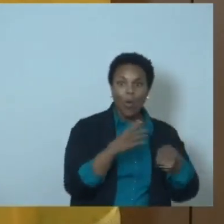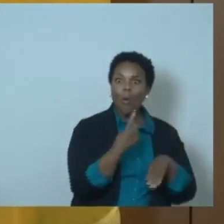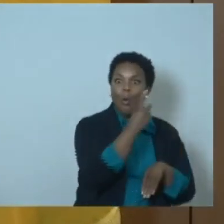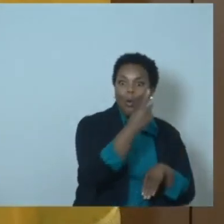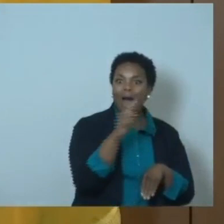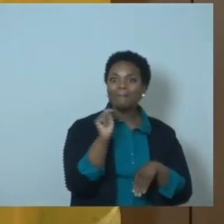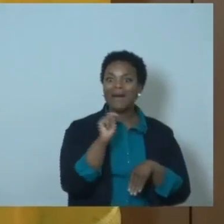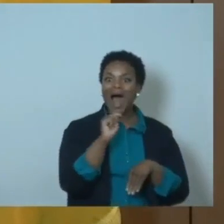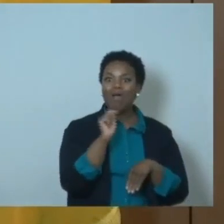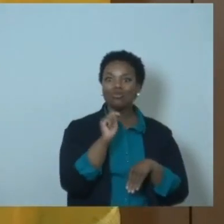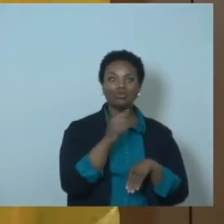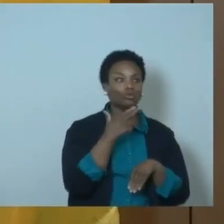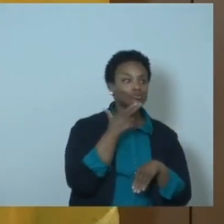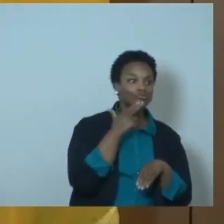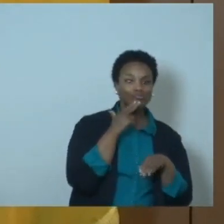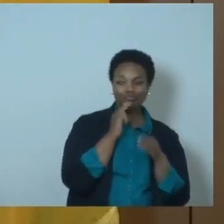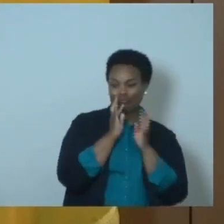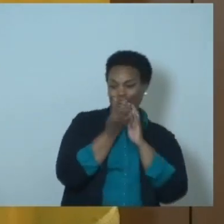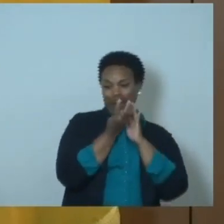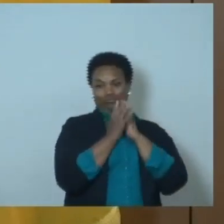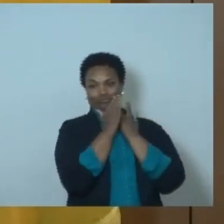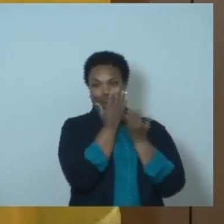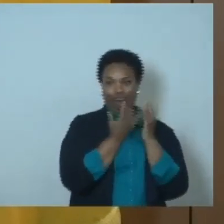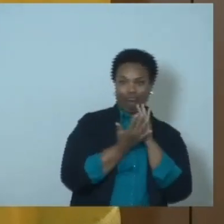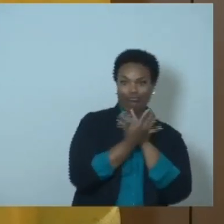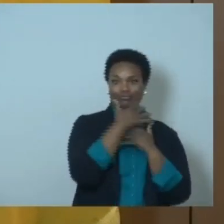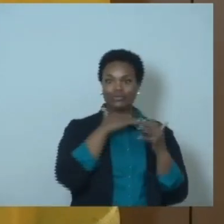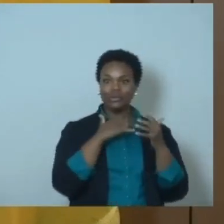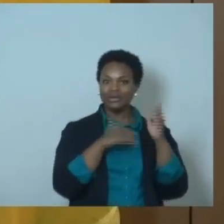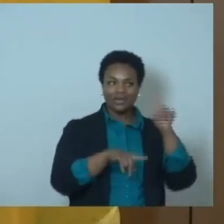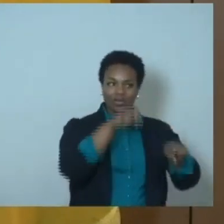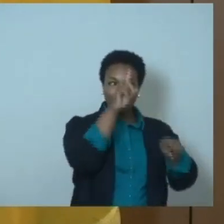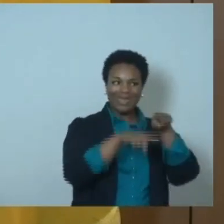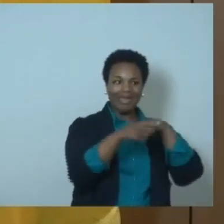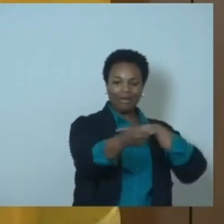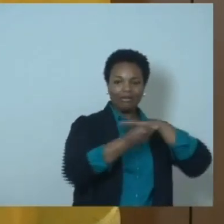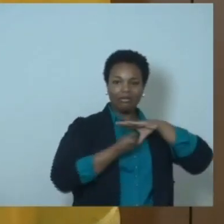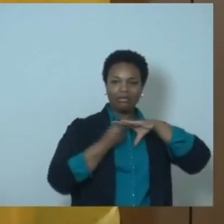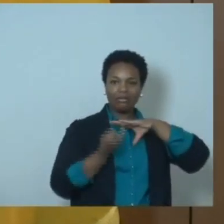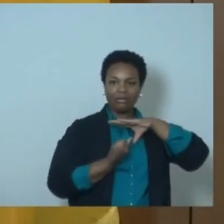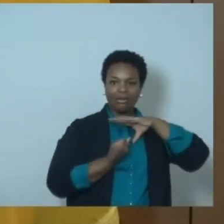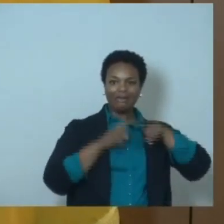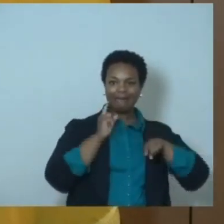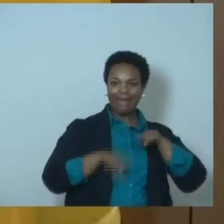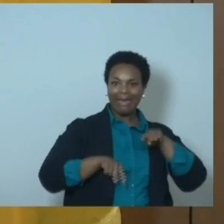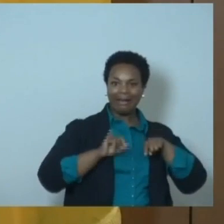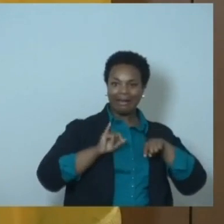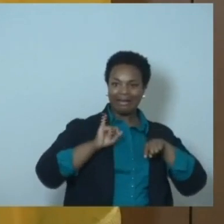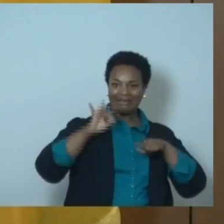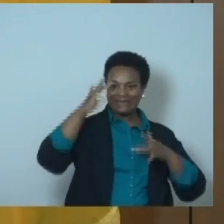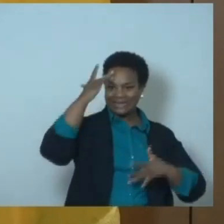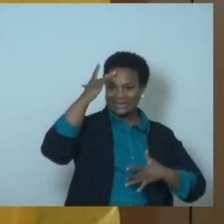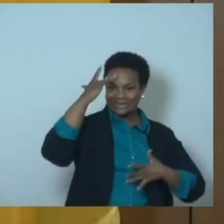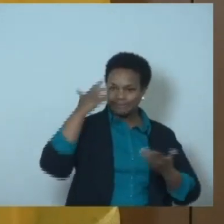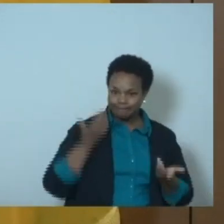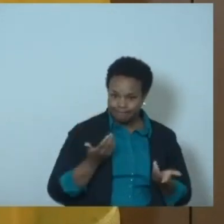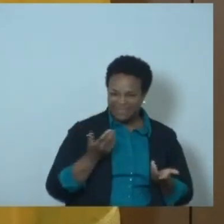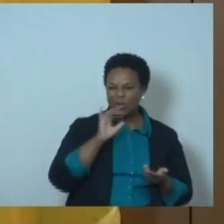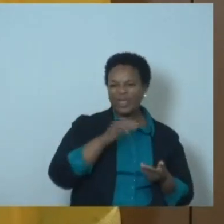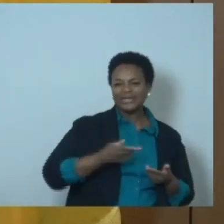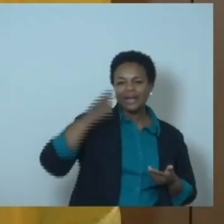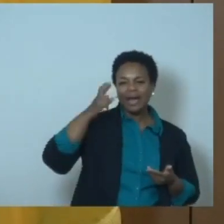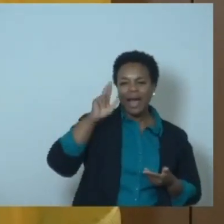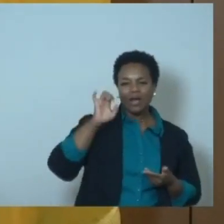really self-quarantine yourself. These are high-risk issues. And what I believe to be the case, which Dr. Grace